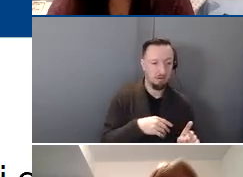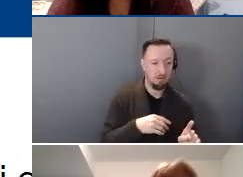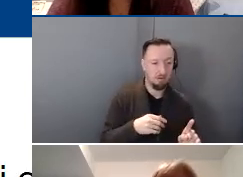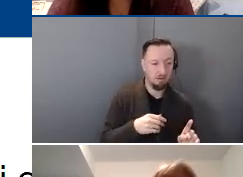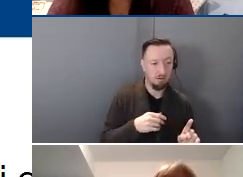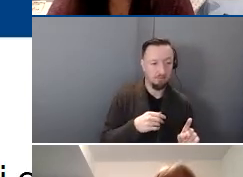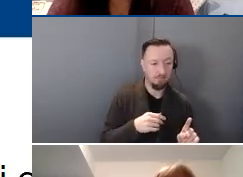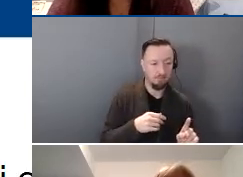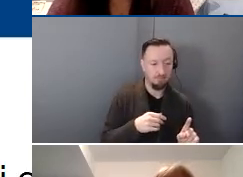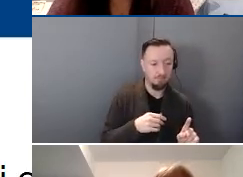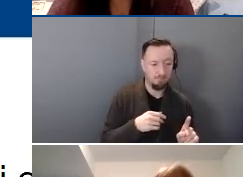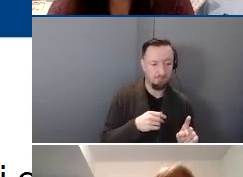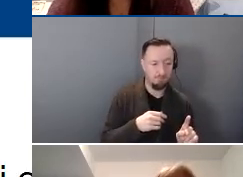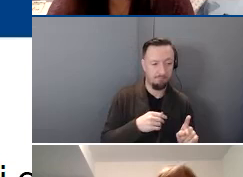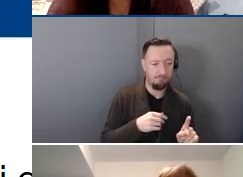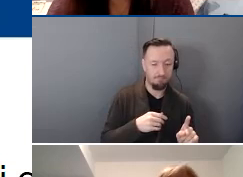And the